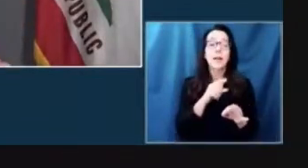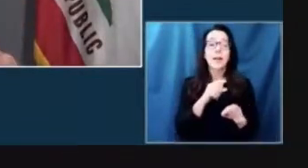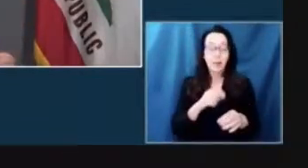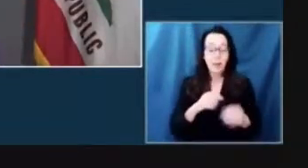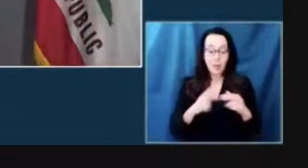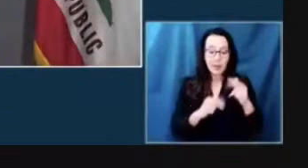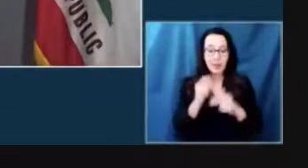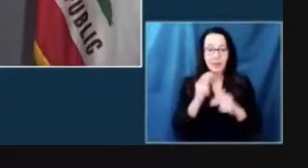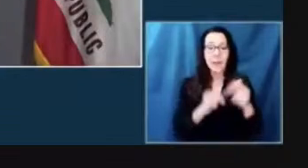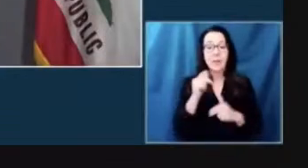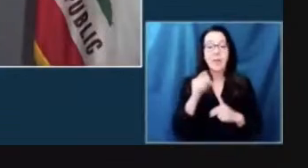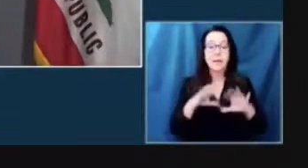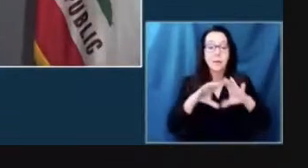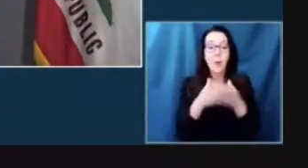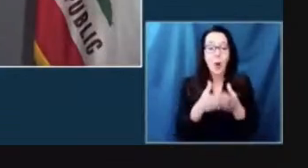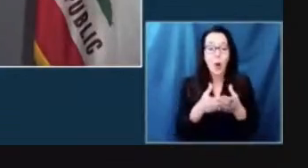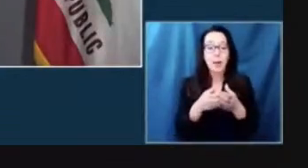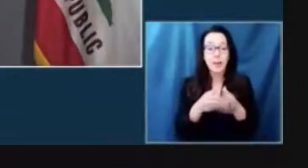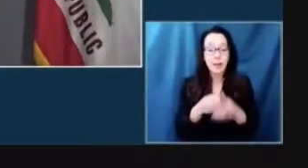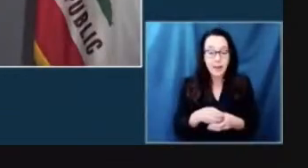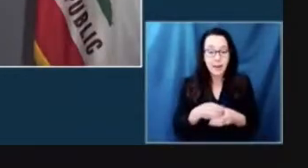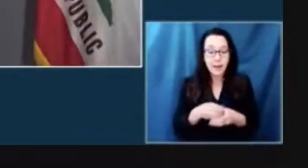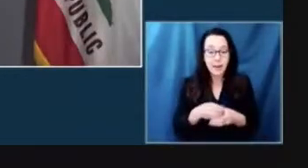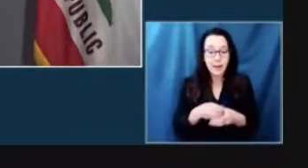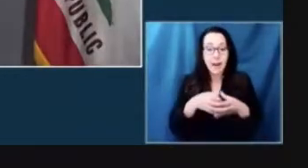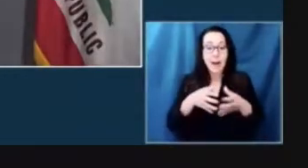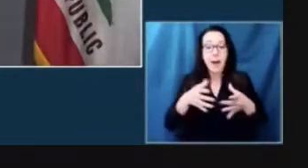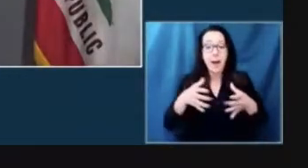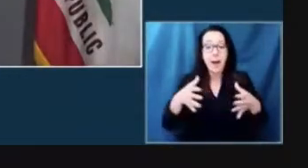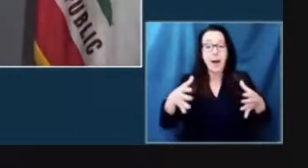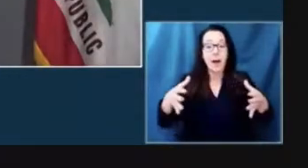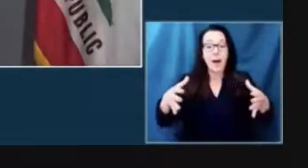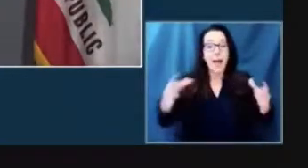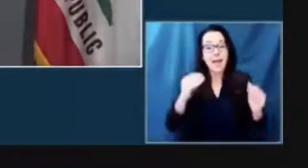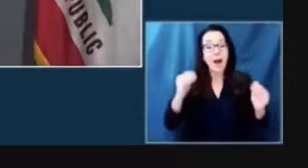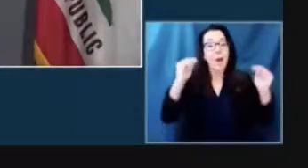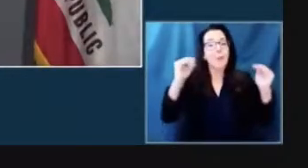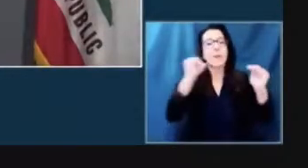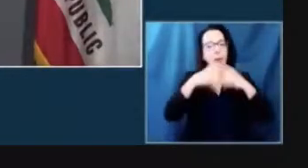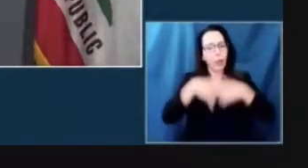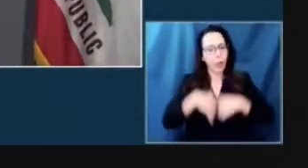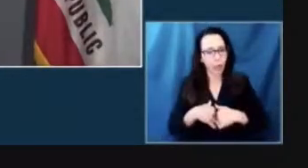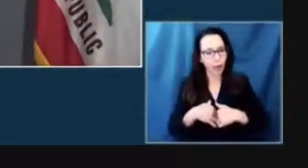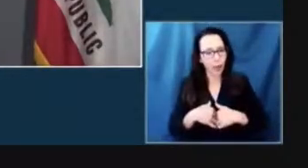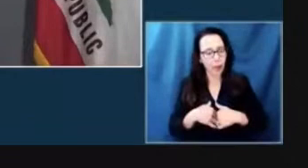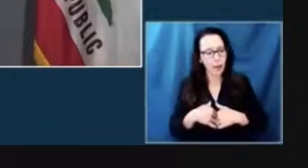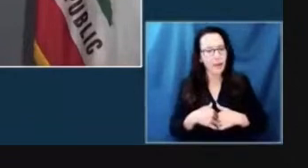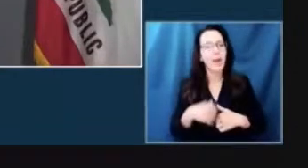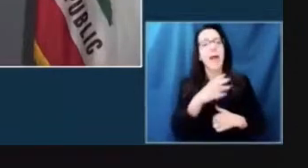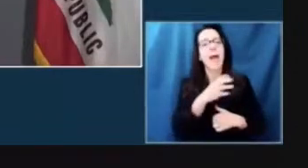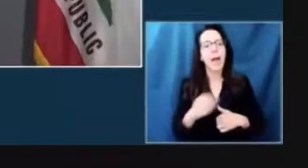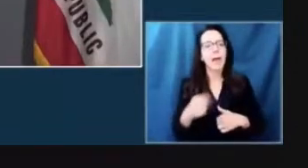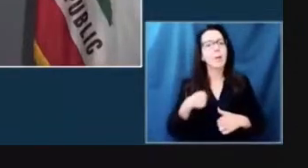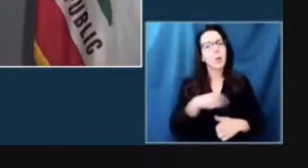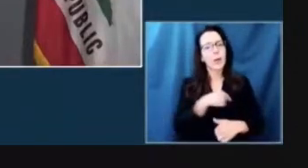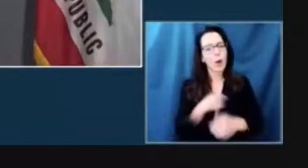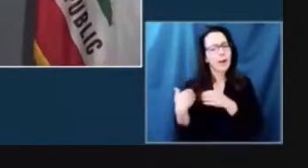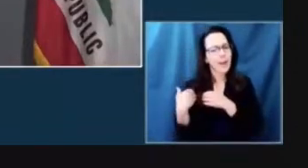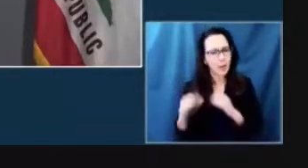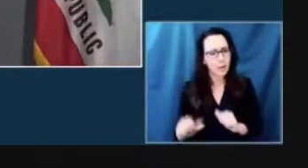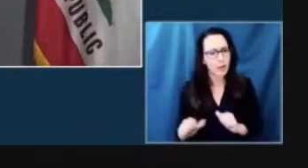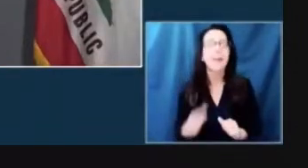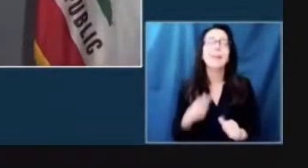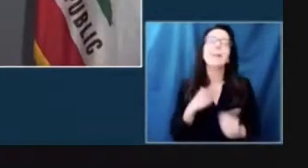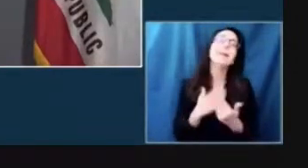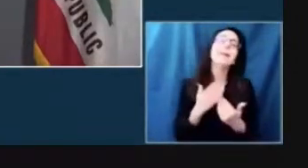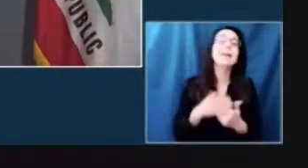tear it down. And we must not mistake uniformity for accountability. It is easy to yell and scream in caucus meetings and